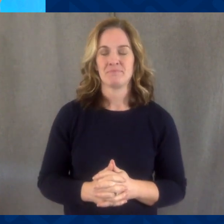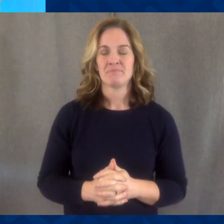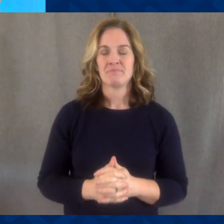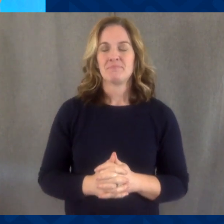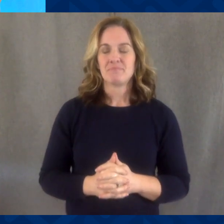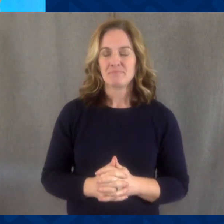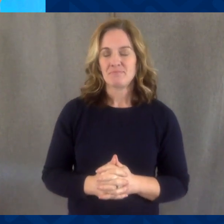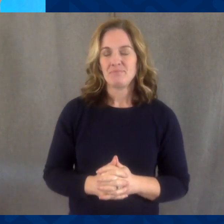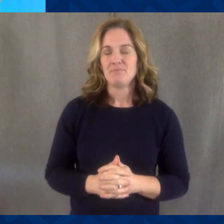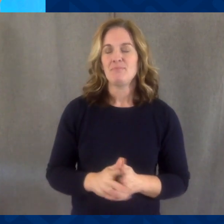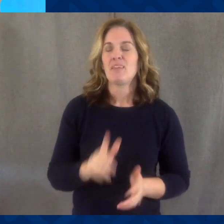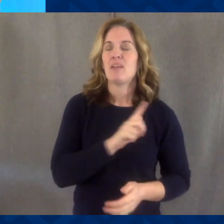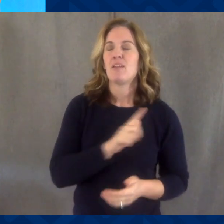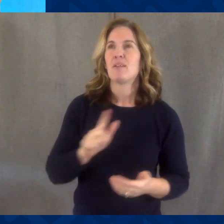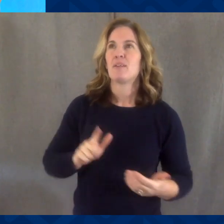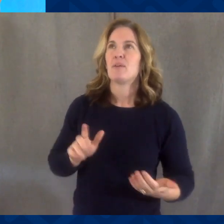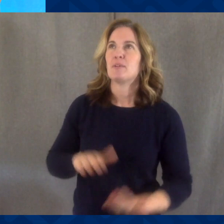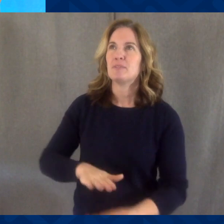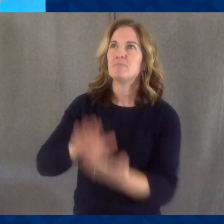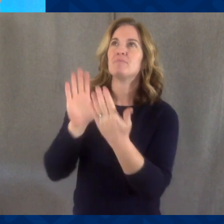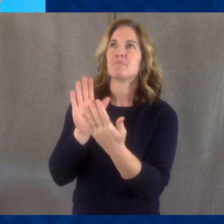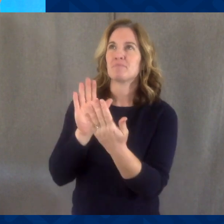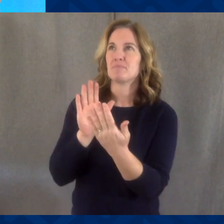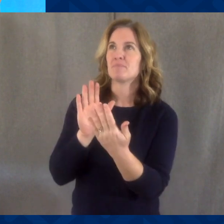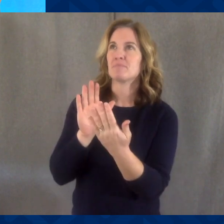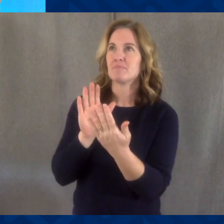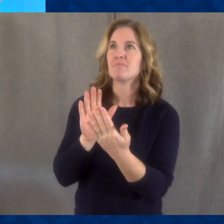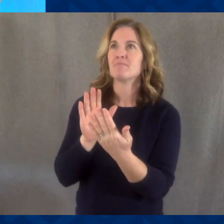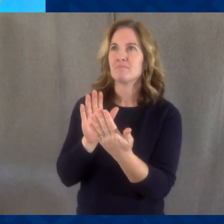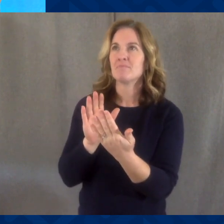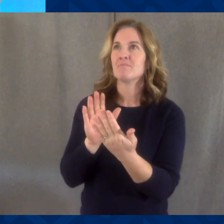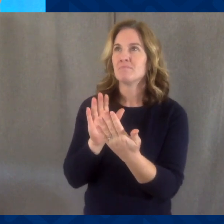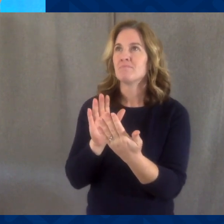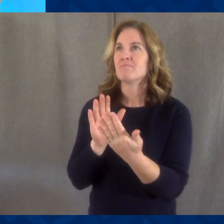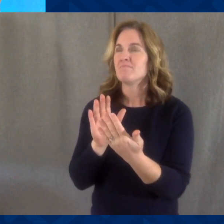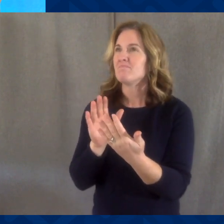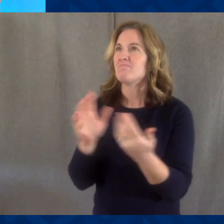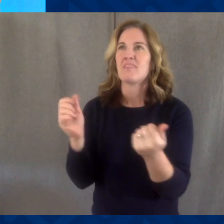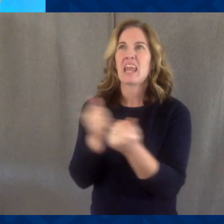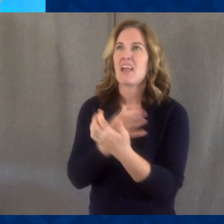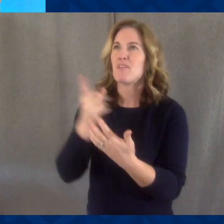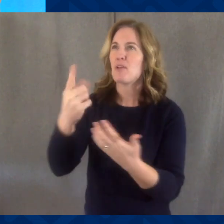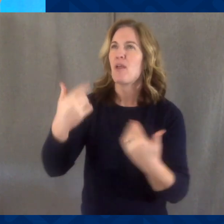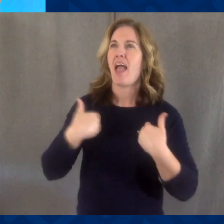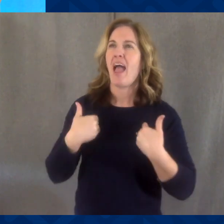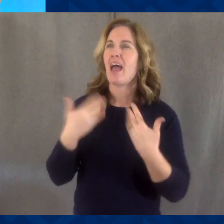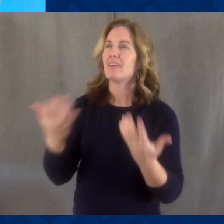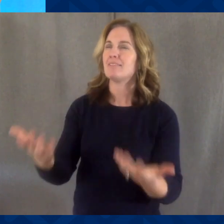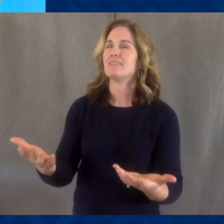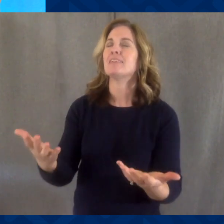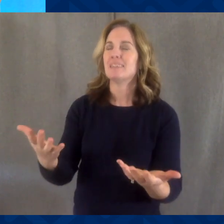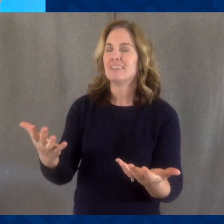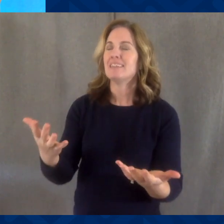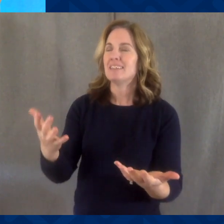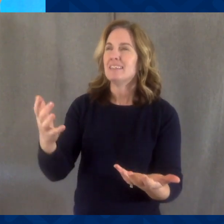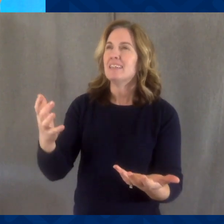Lord, we come to you now and we say yes to everything that you have for us, Lord. We're grateful for